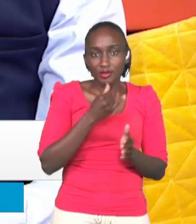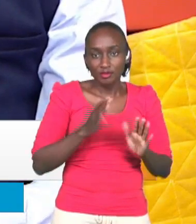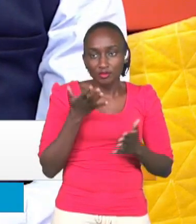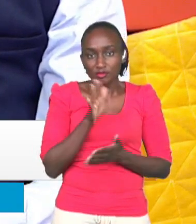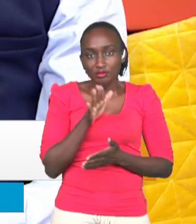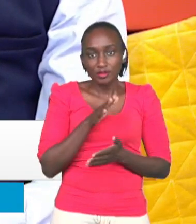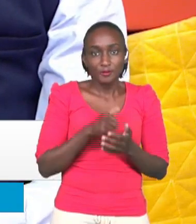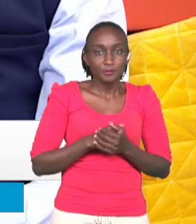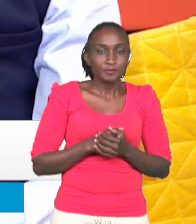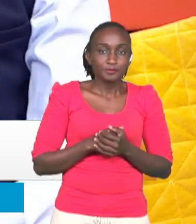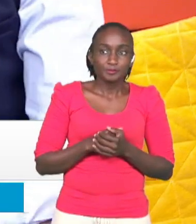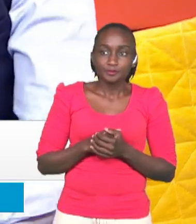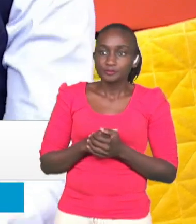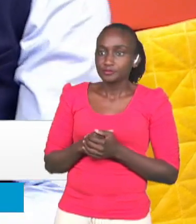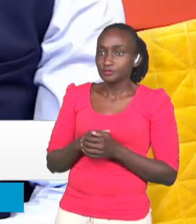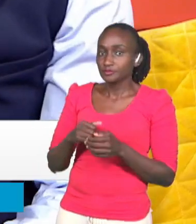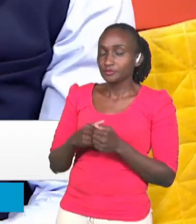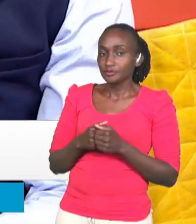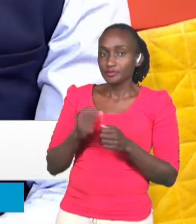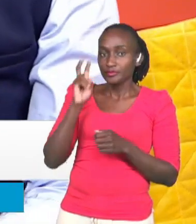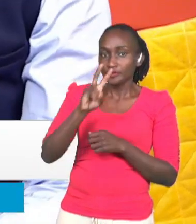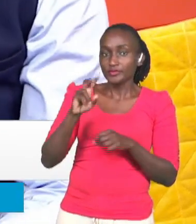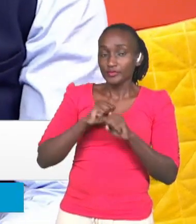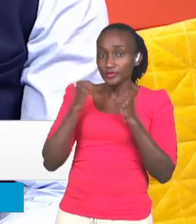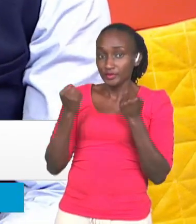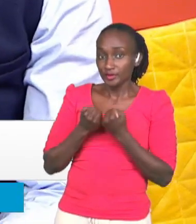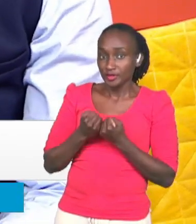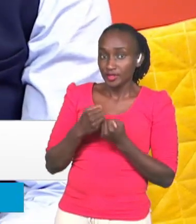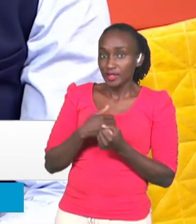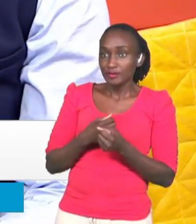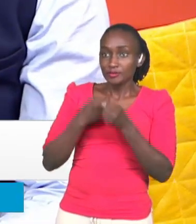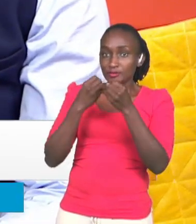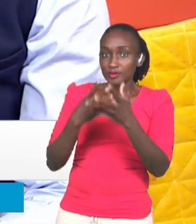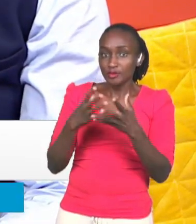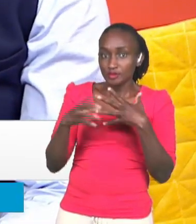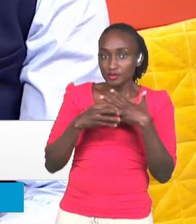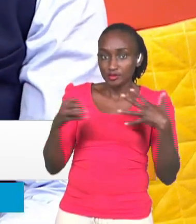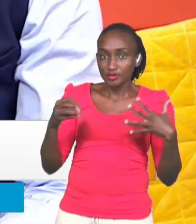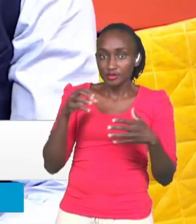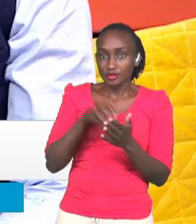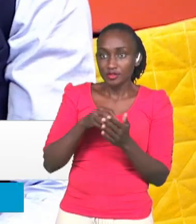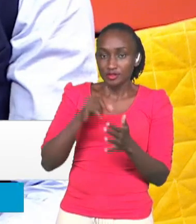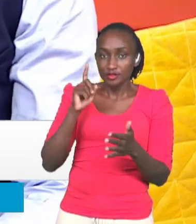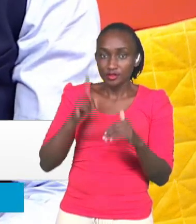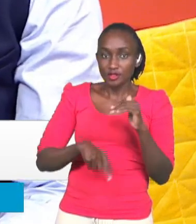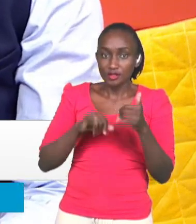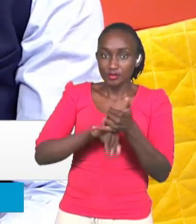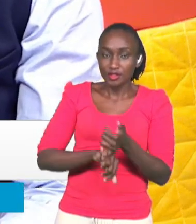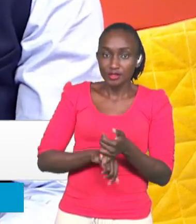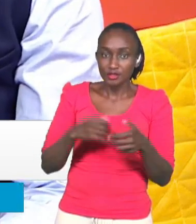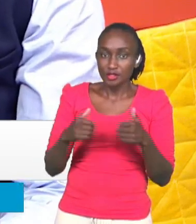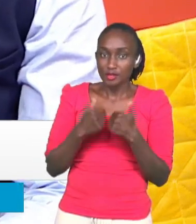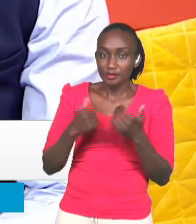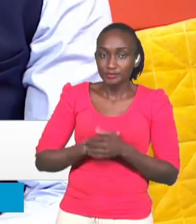court for nullification. Now, even looking at current society, we have more divorce cases than marriage going